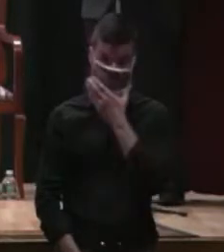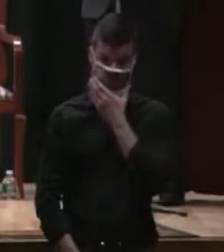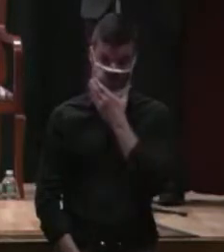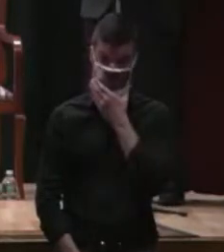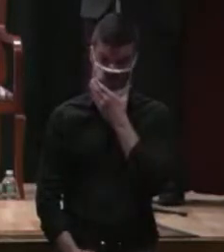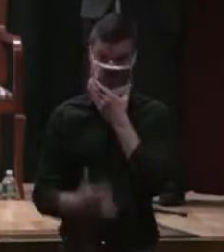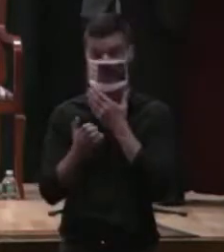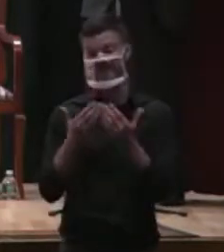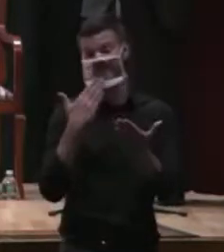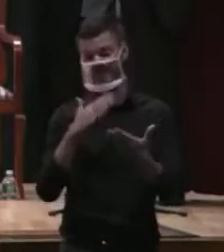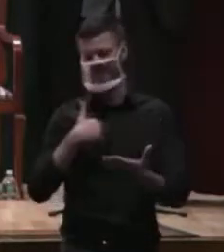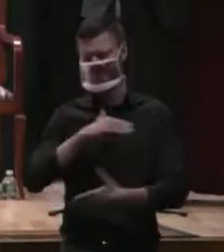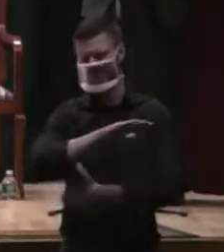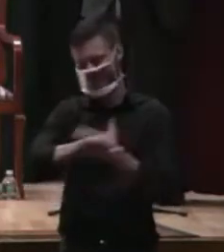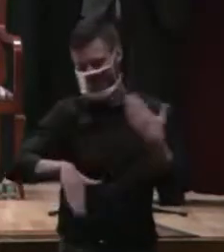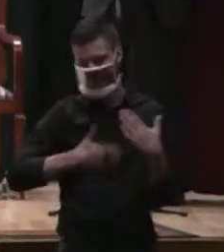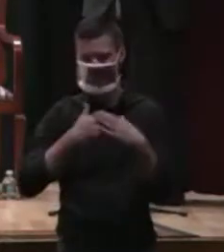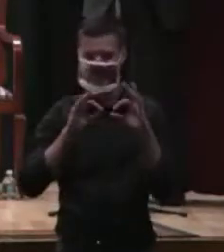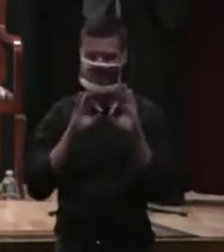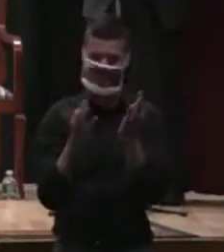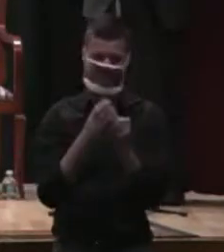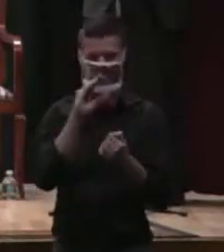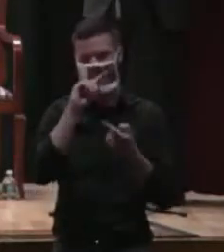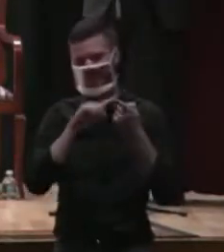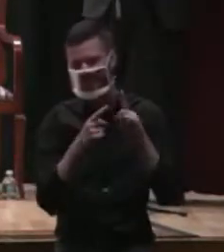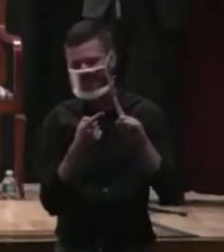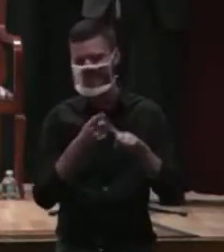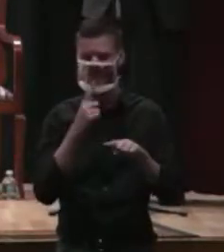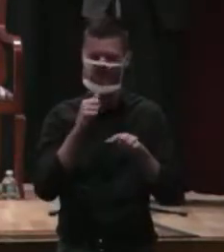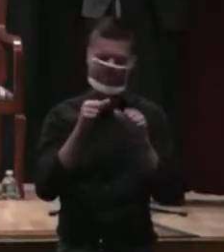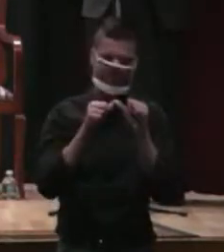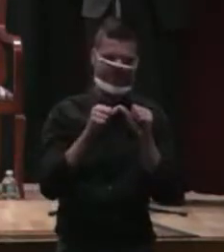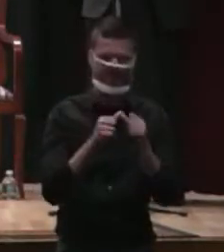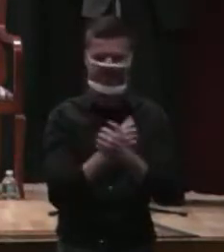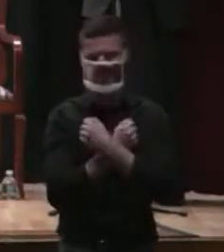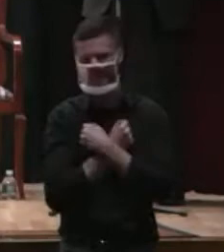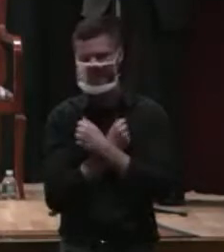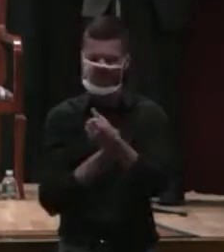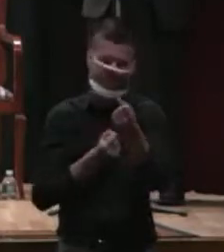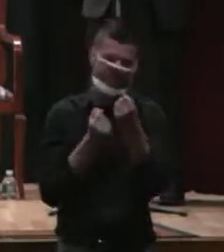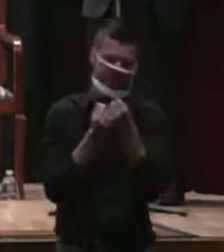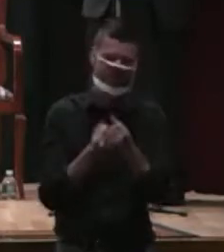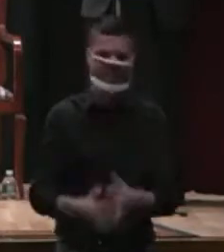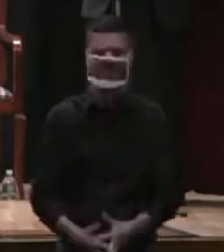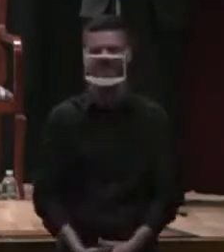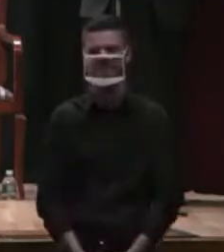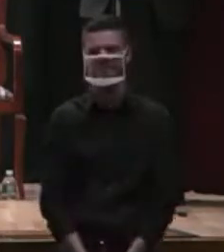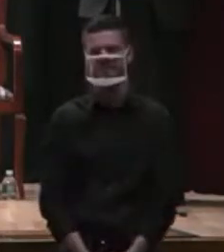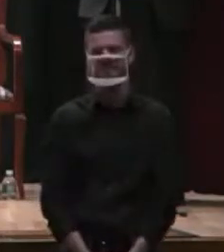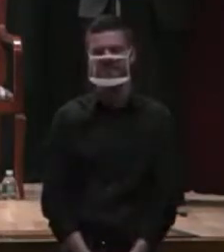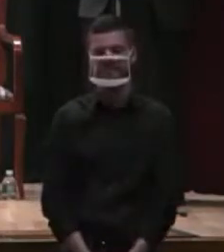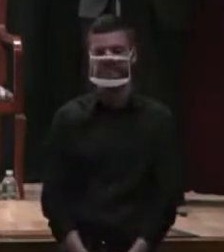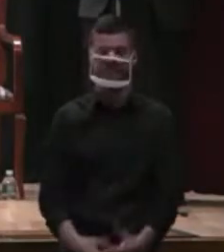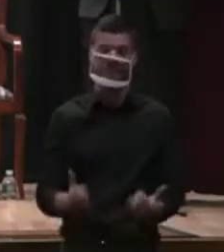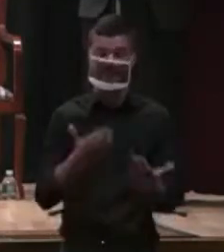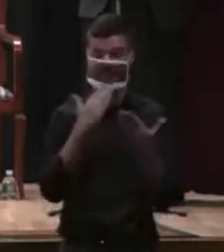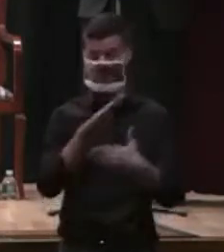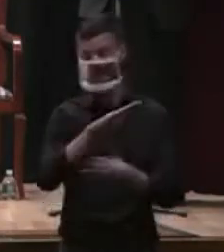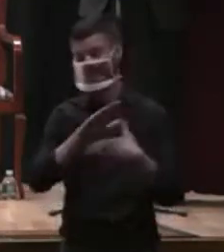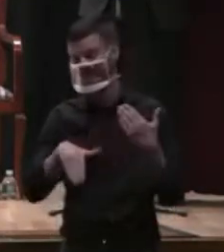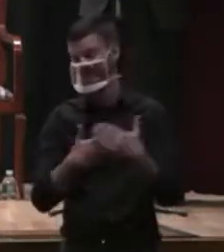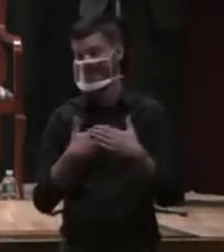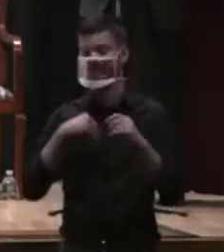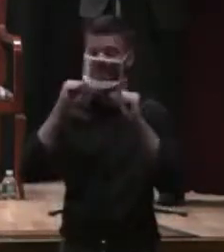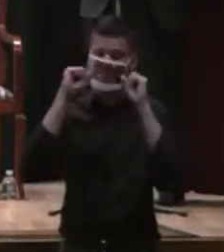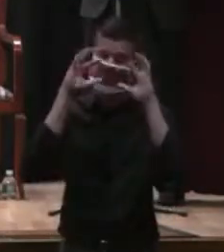I would like to thank my entire family and my boyfriend for their continuous love and support. I would also like to thank all my amazing